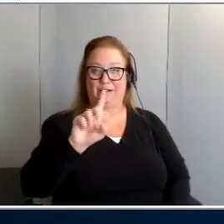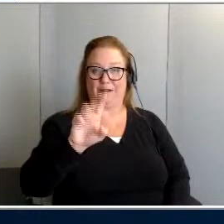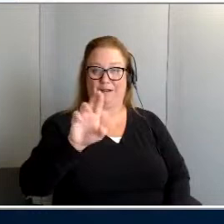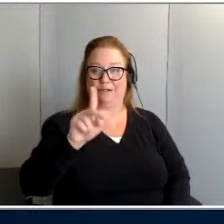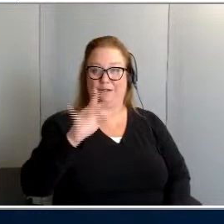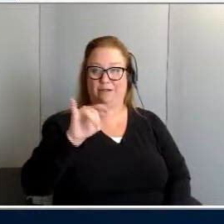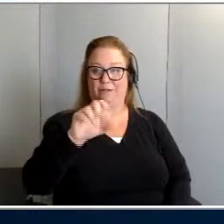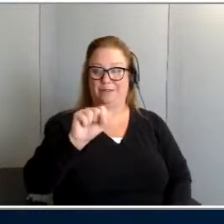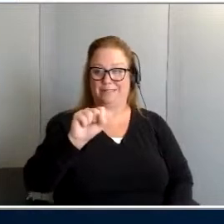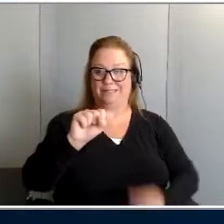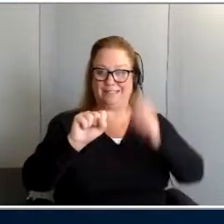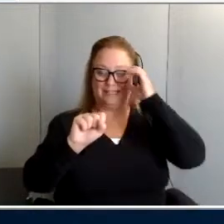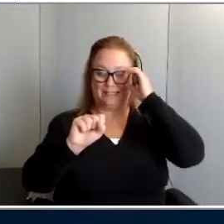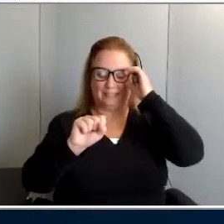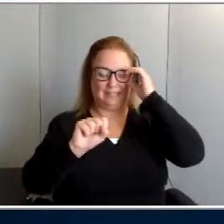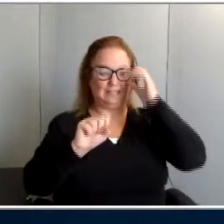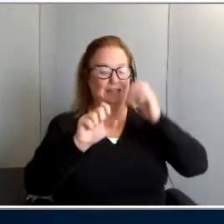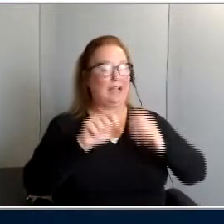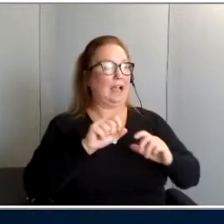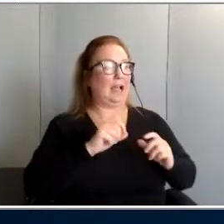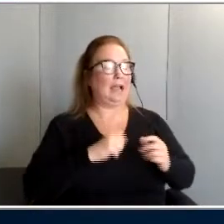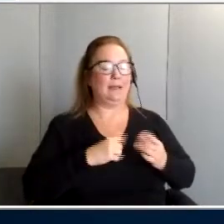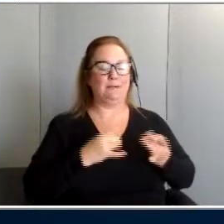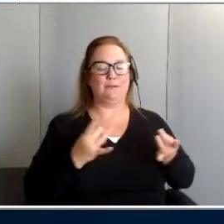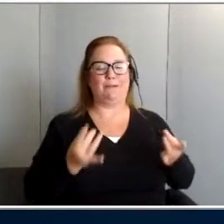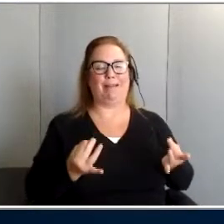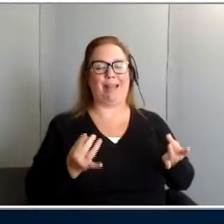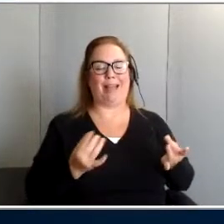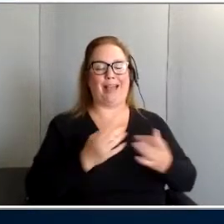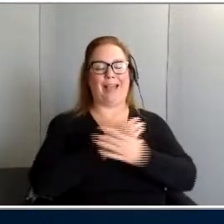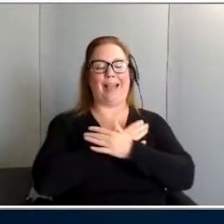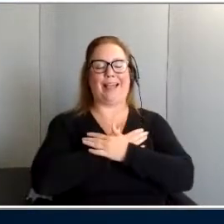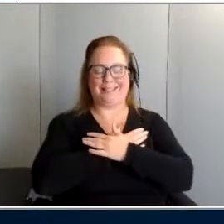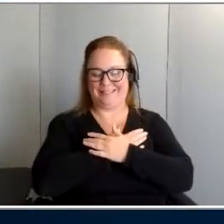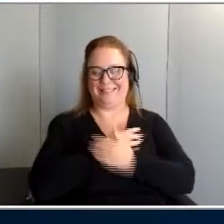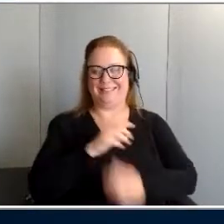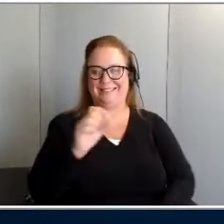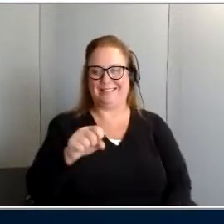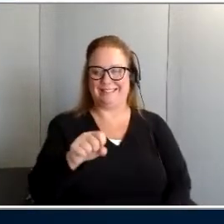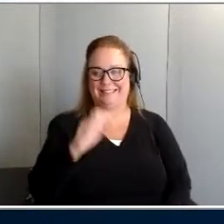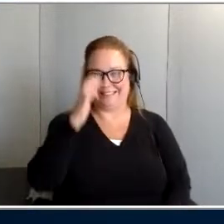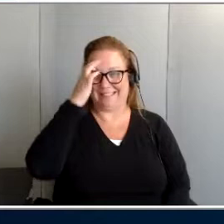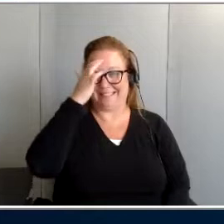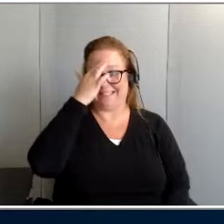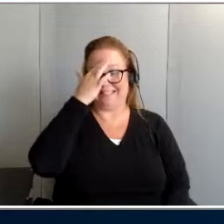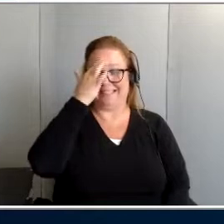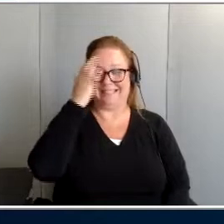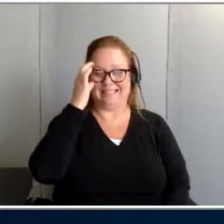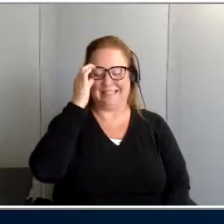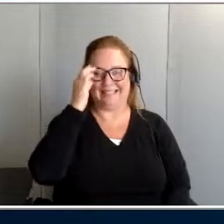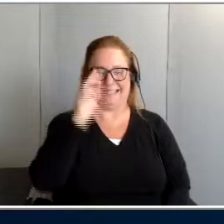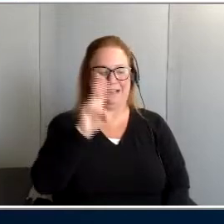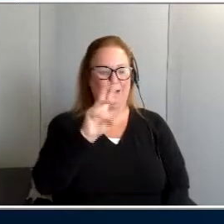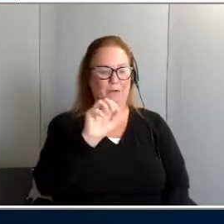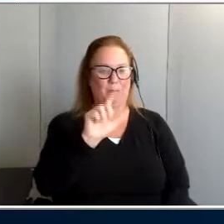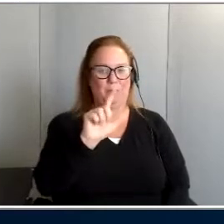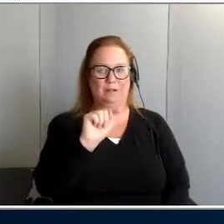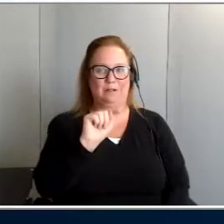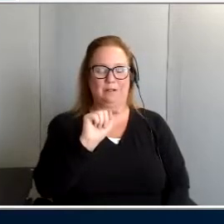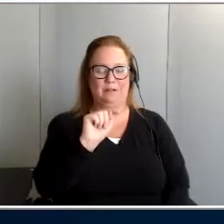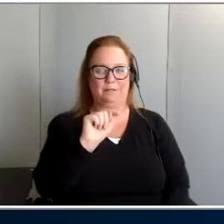I Alan? am as released and relaxed as I could be here. You bet. I know, Now, you're a just question chilling. for Walt here also.